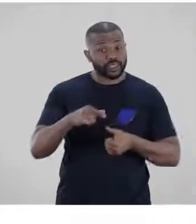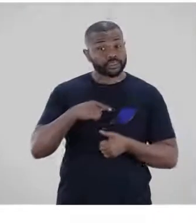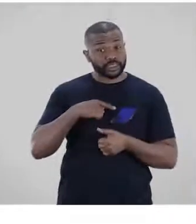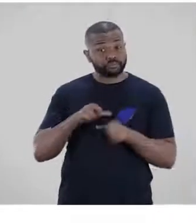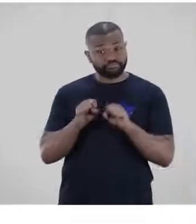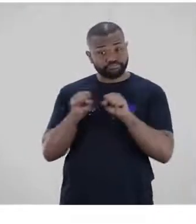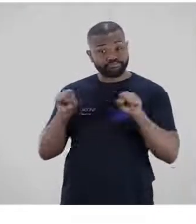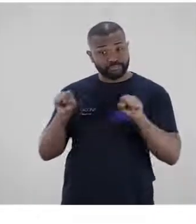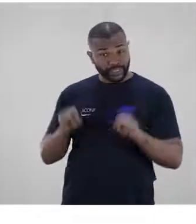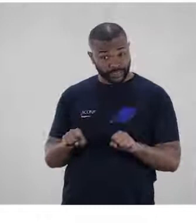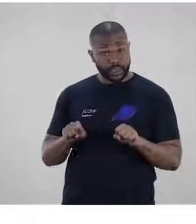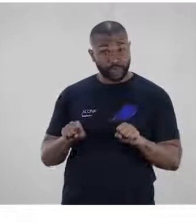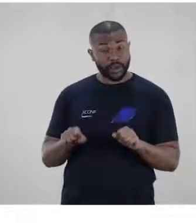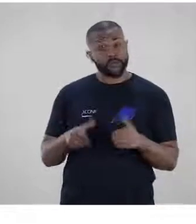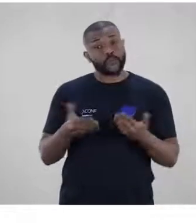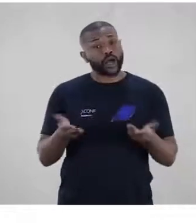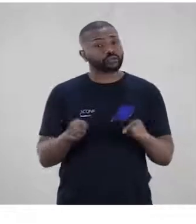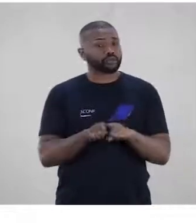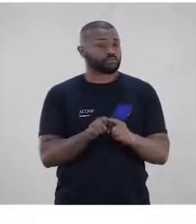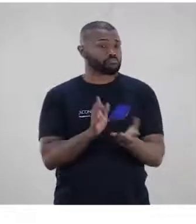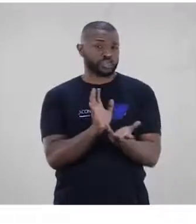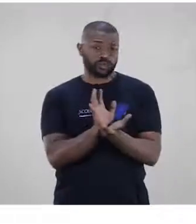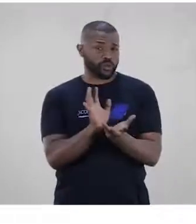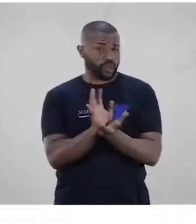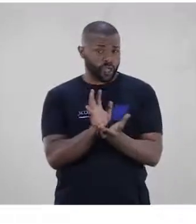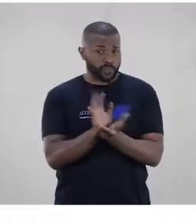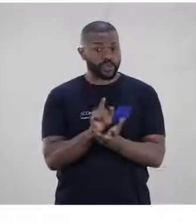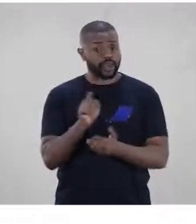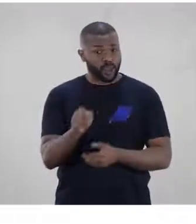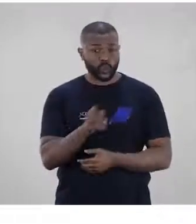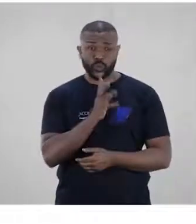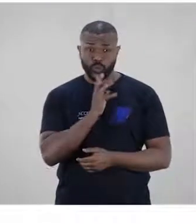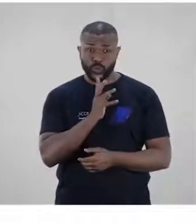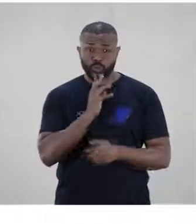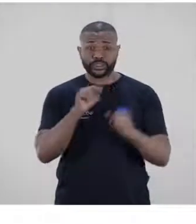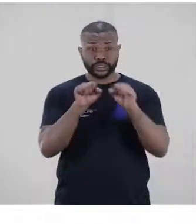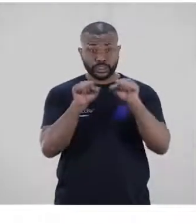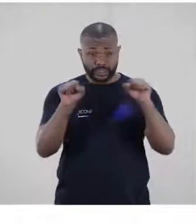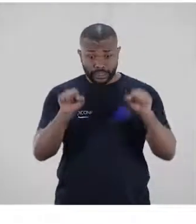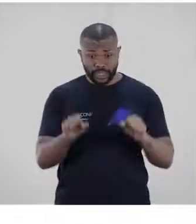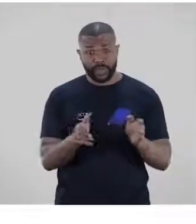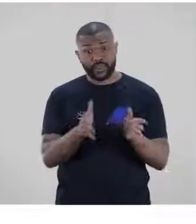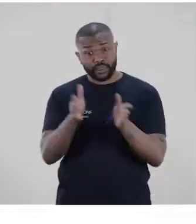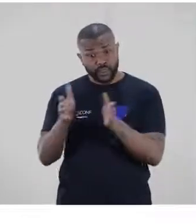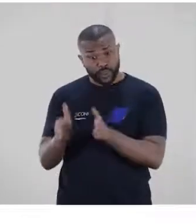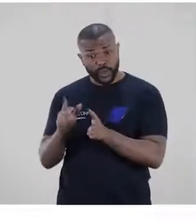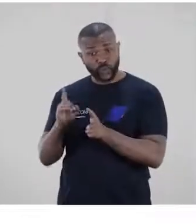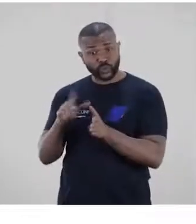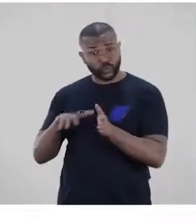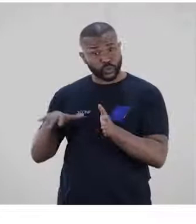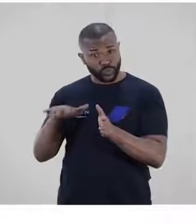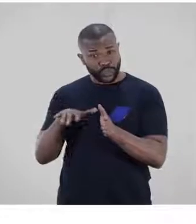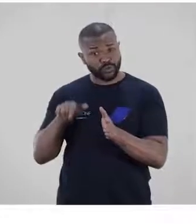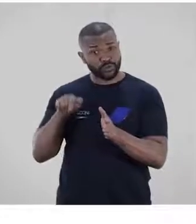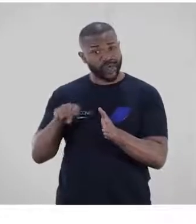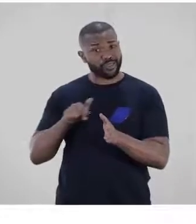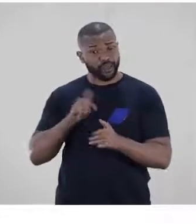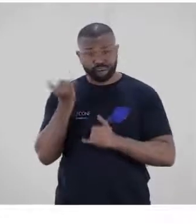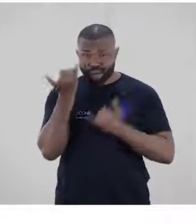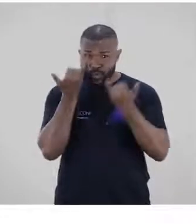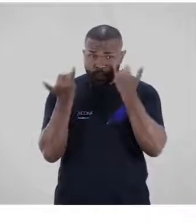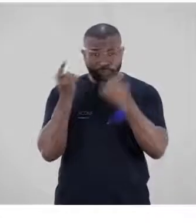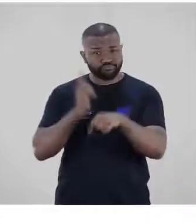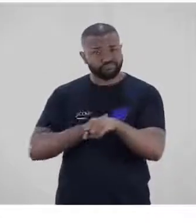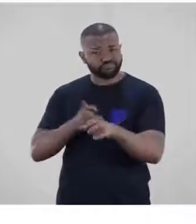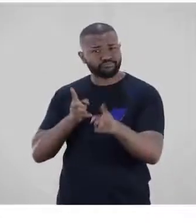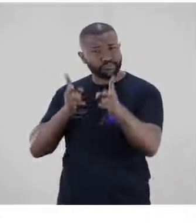They're familiar with that system to a degree and part of that domain. They will receive the call center data as it happens, and then they